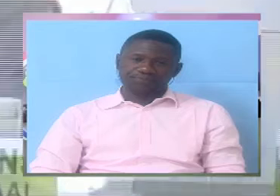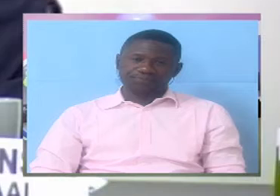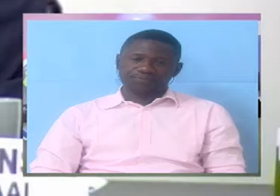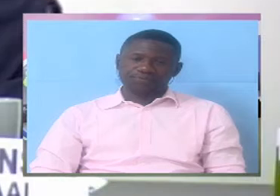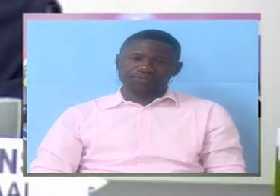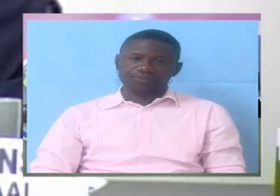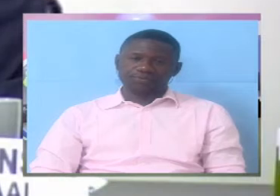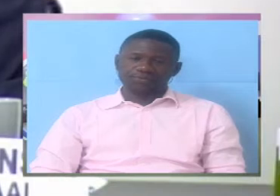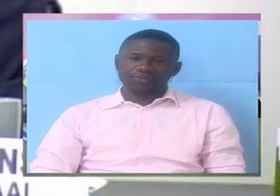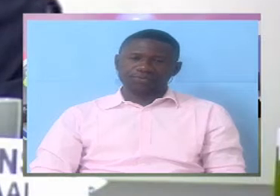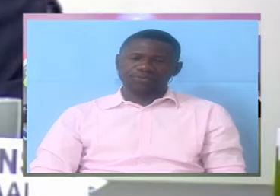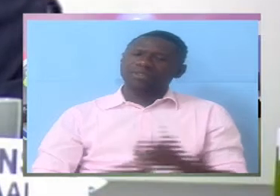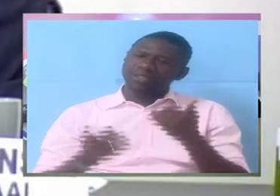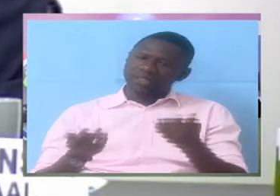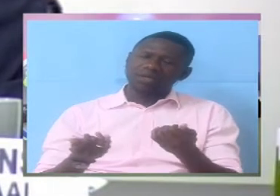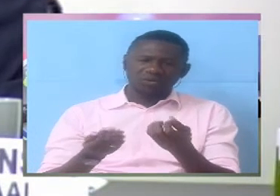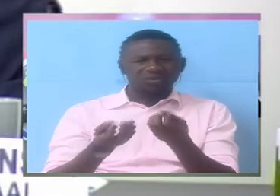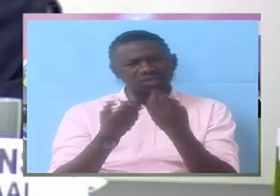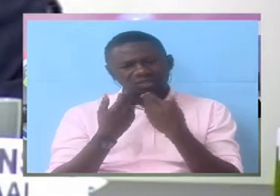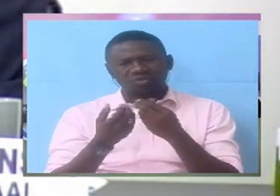Tell us the names. Itol fonye.